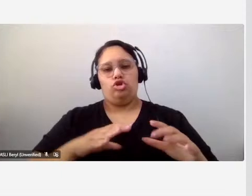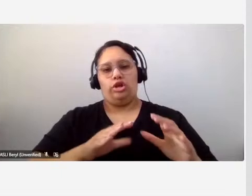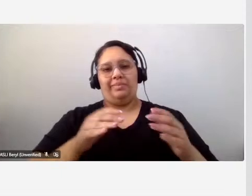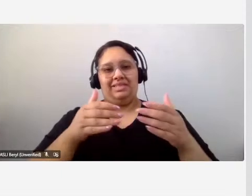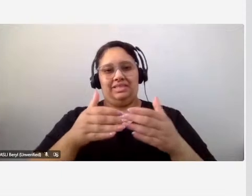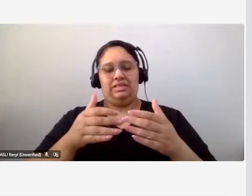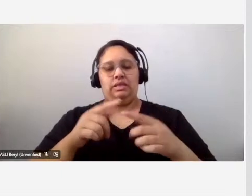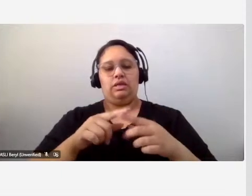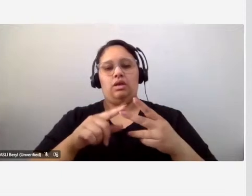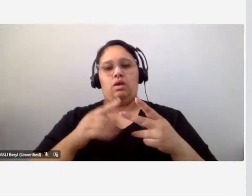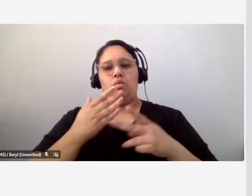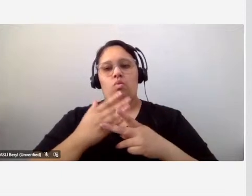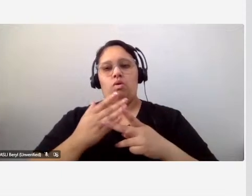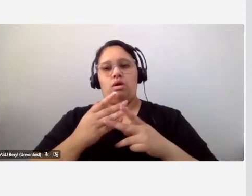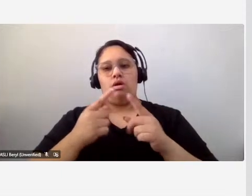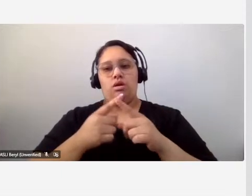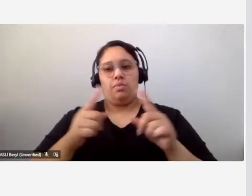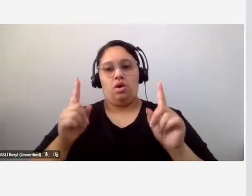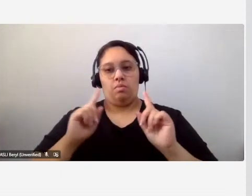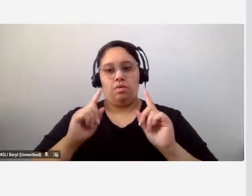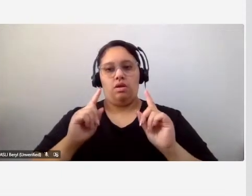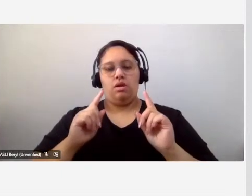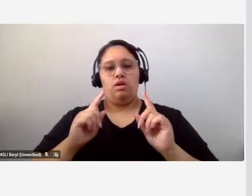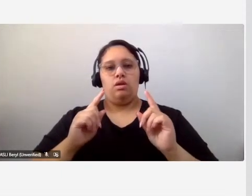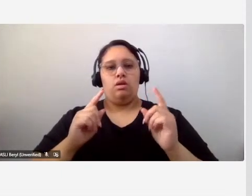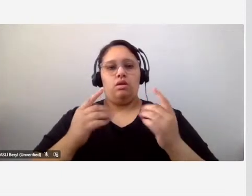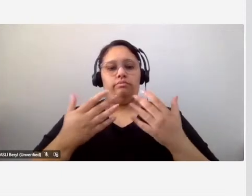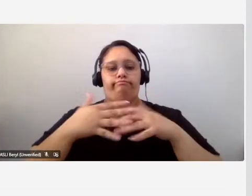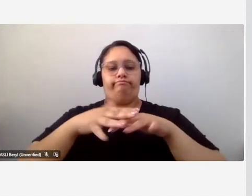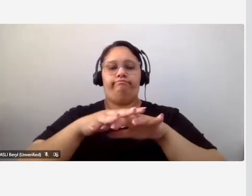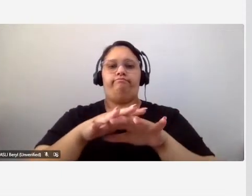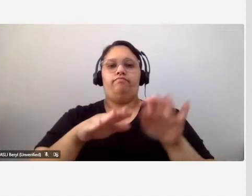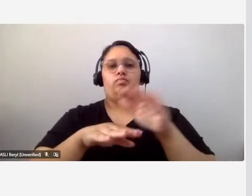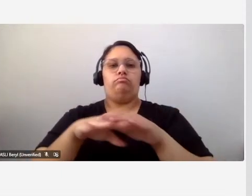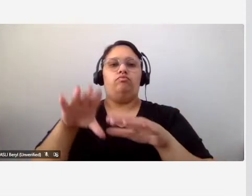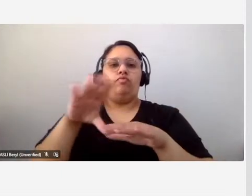work of the department is very intertwined.